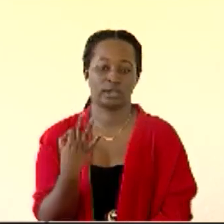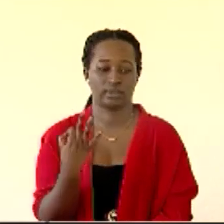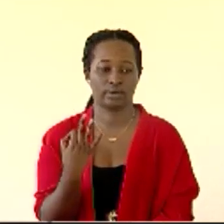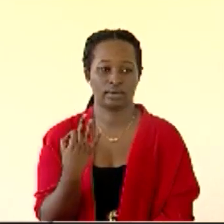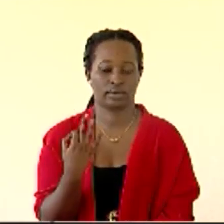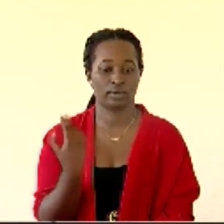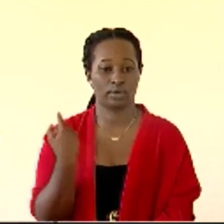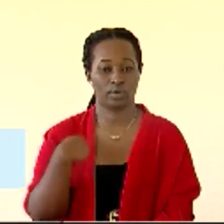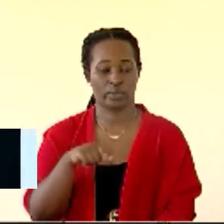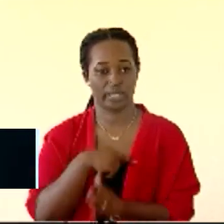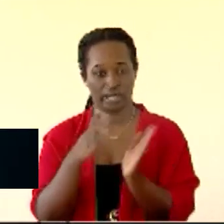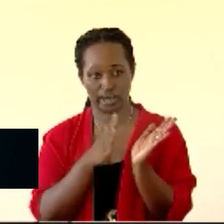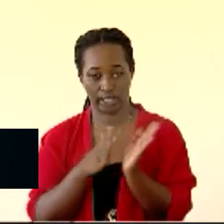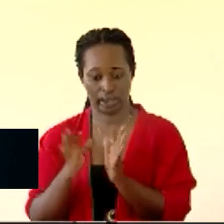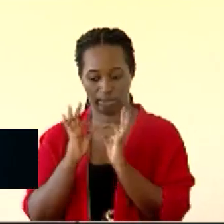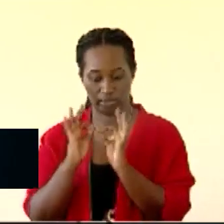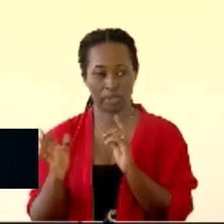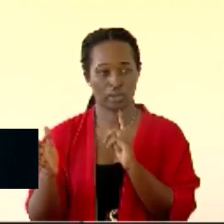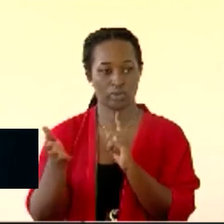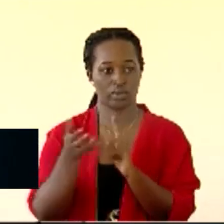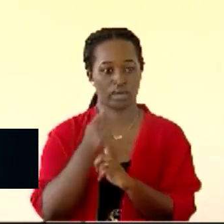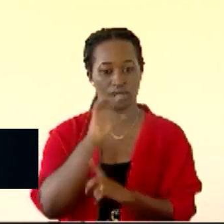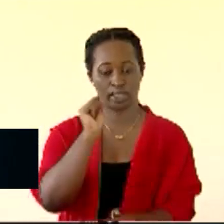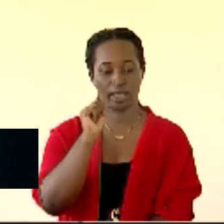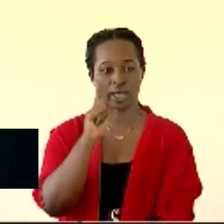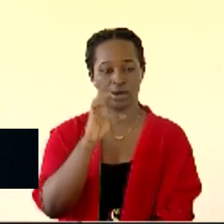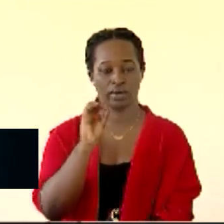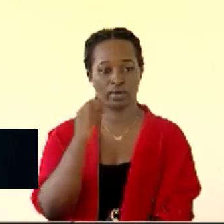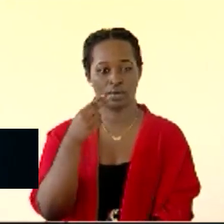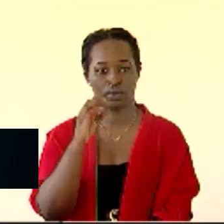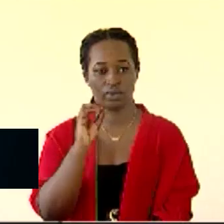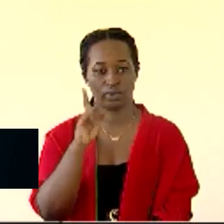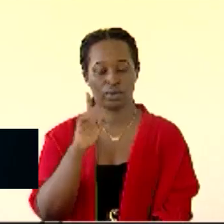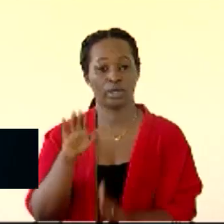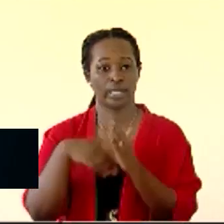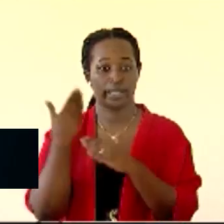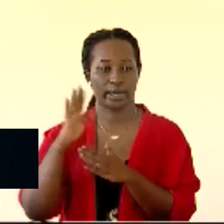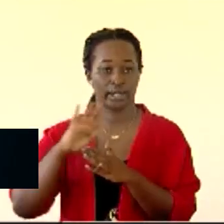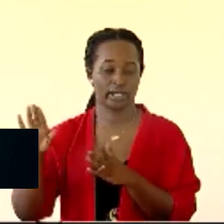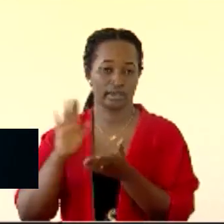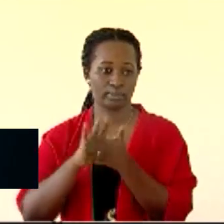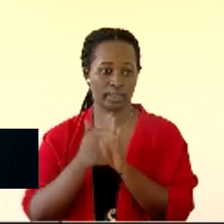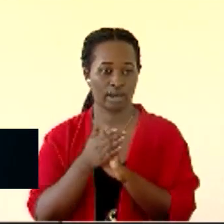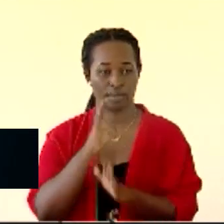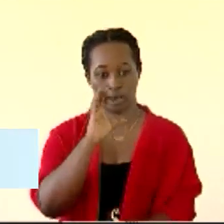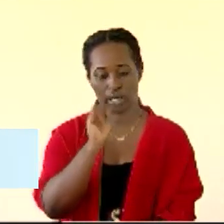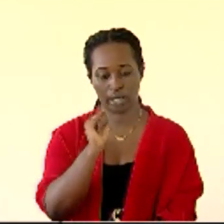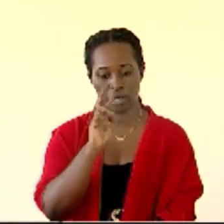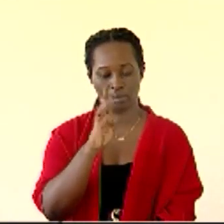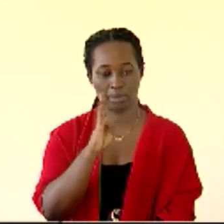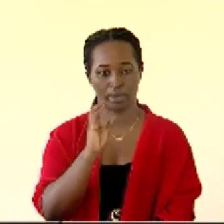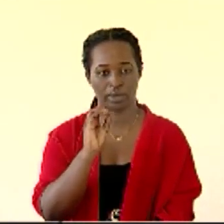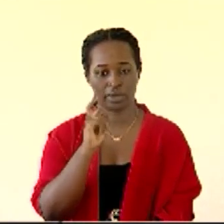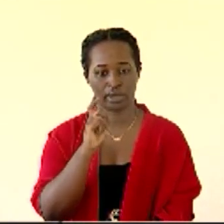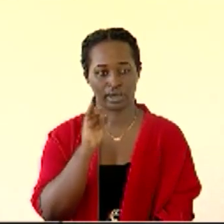To rearrange it properly to get the type of the alcohol so this will be a carboxylic acid and this